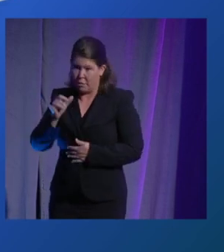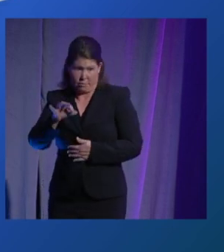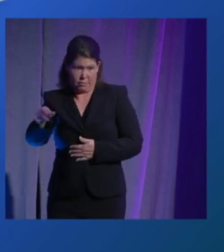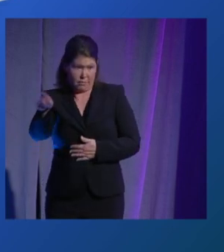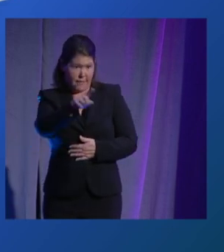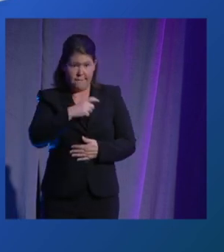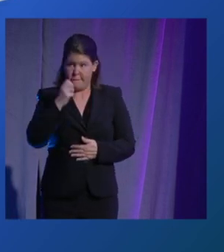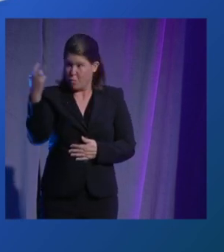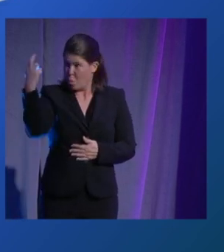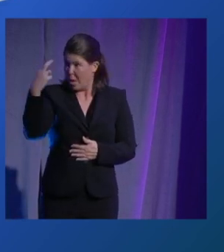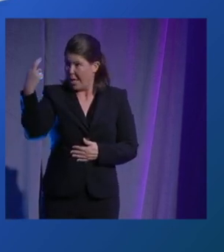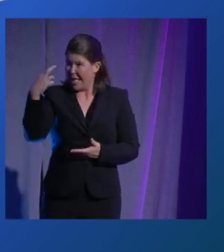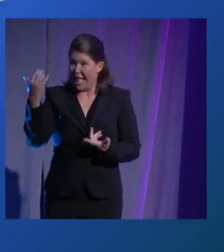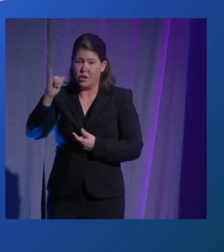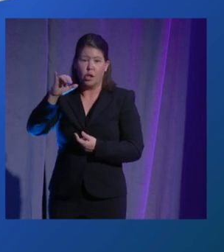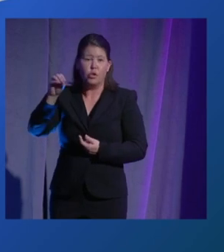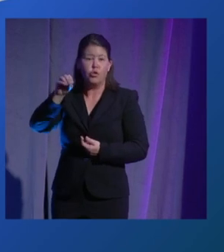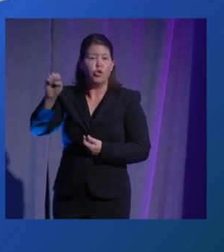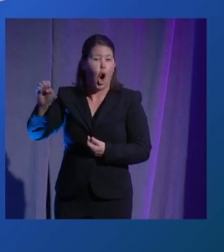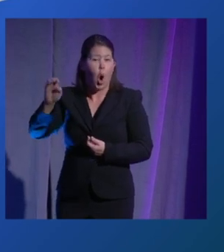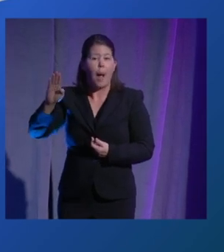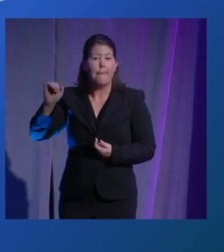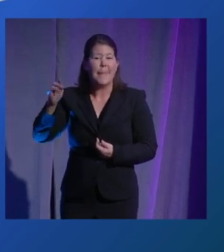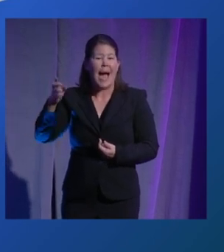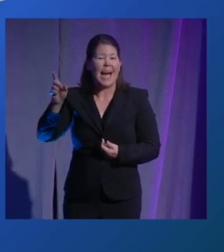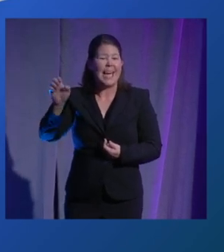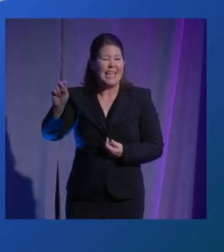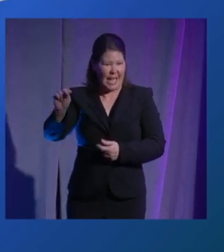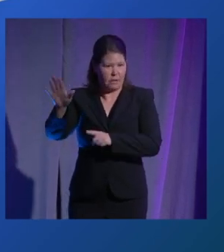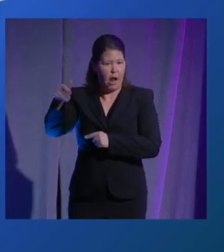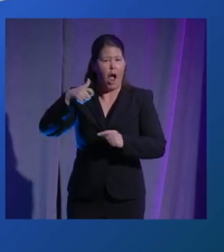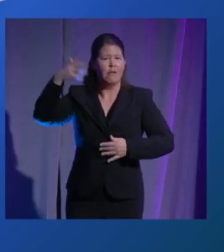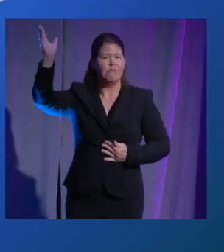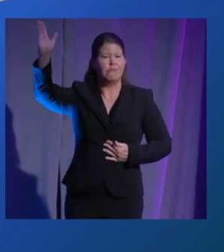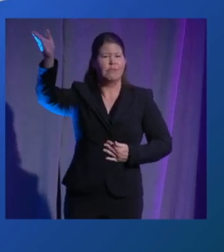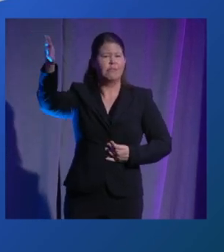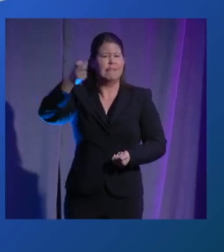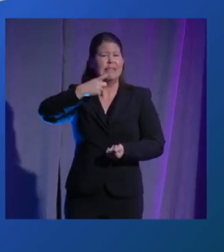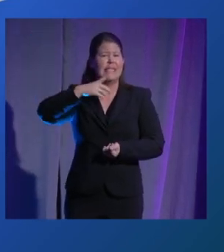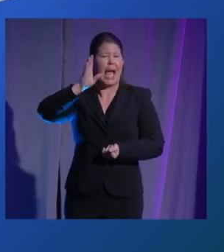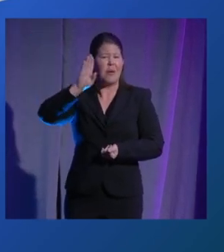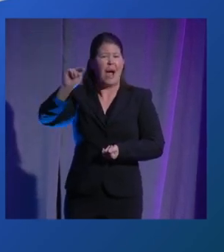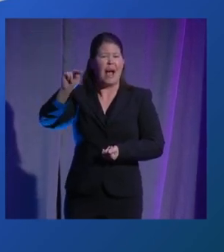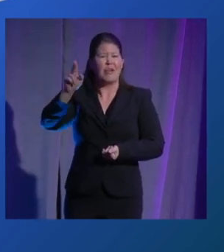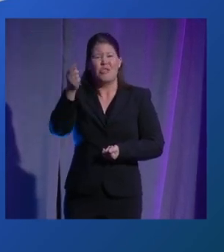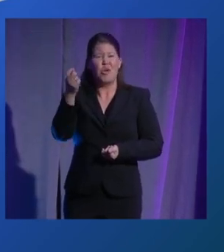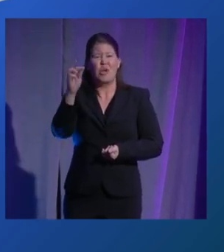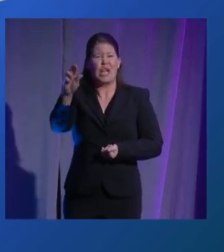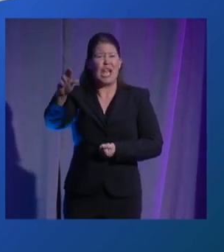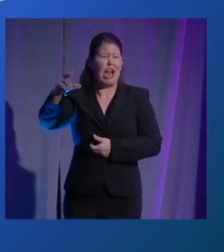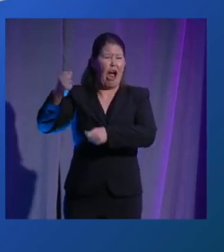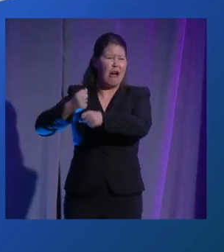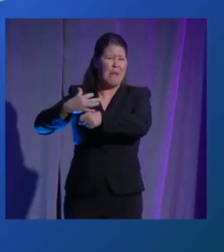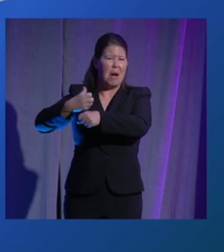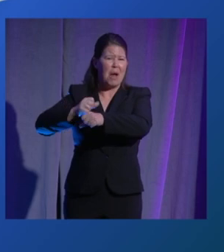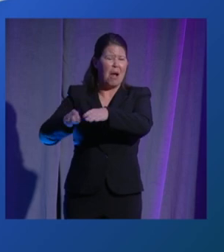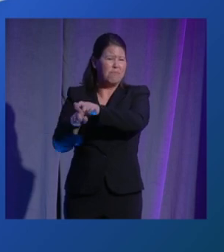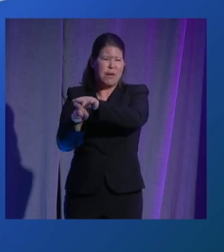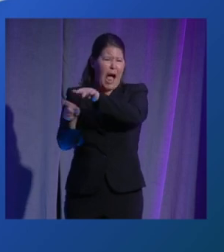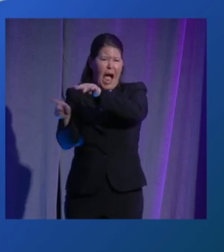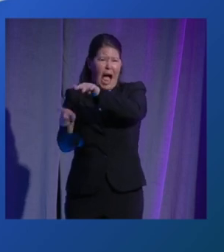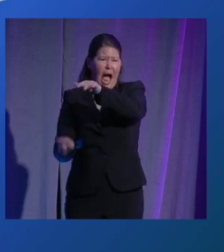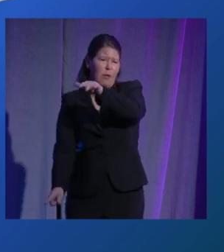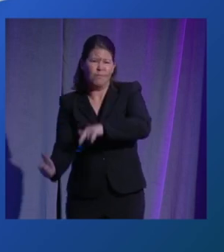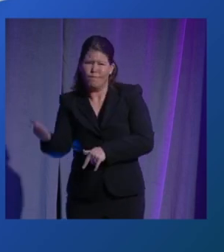video of Joe Biden giving a speech saying that he is going to drop a nuclear bomb on Moscow in four minutes and have it look